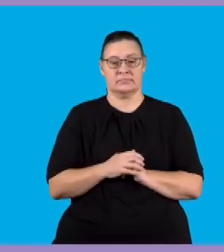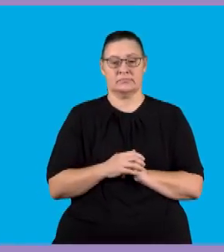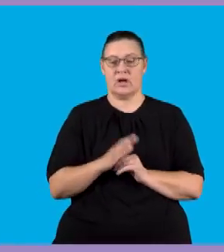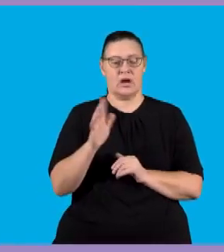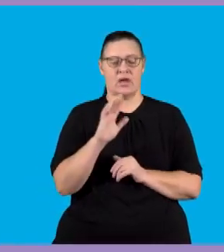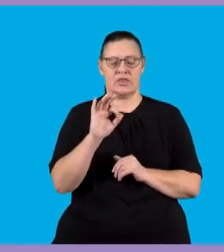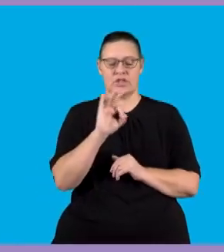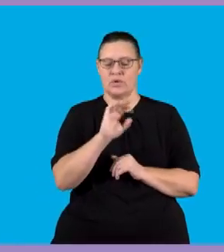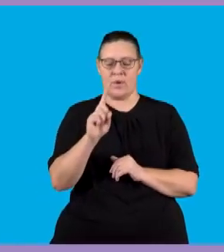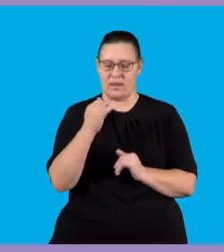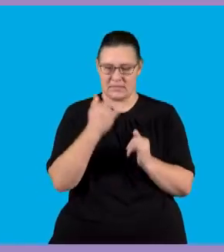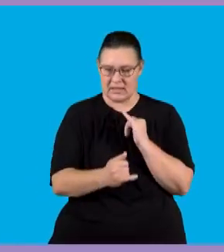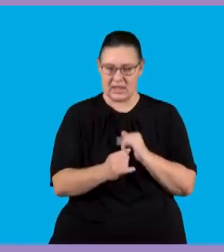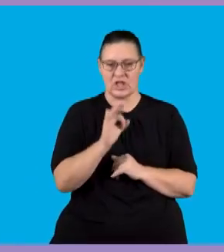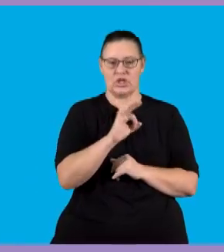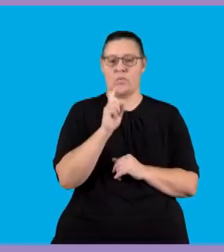31.